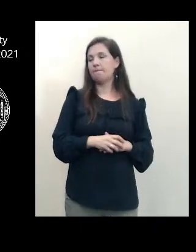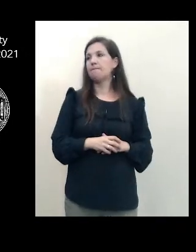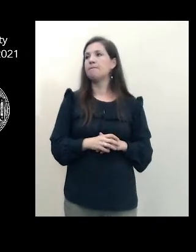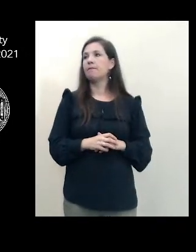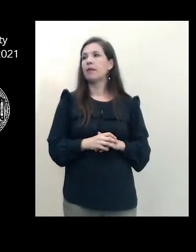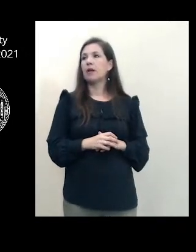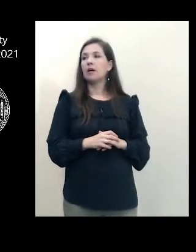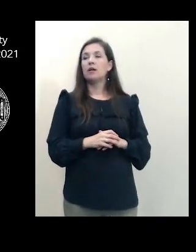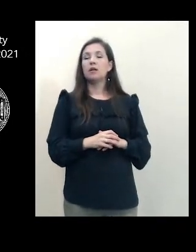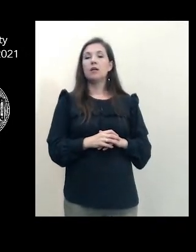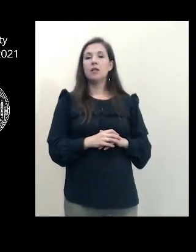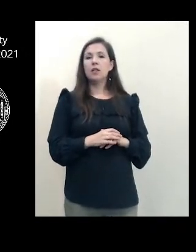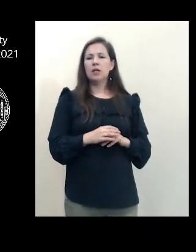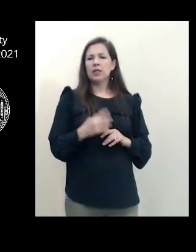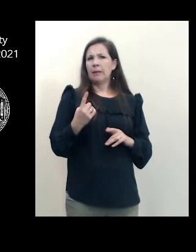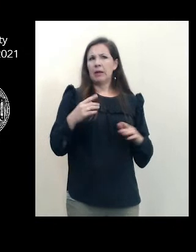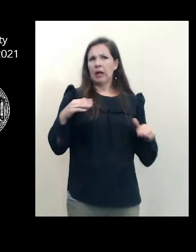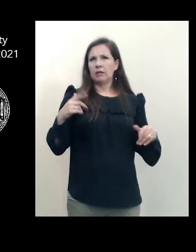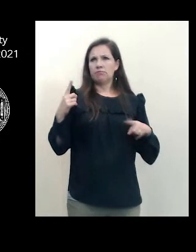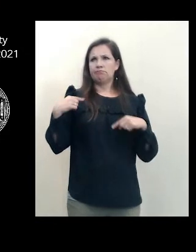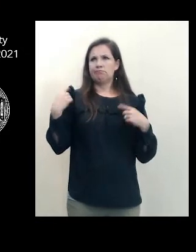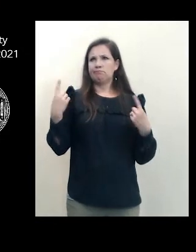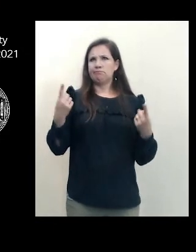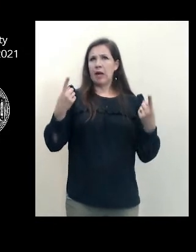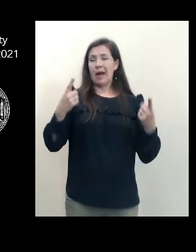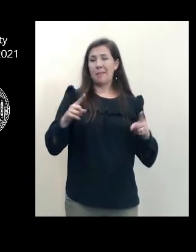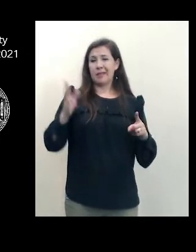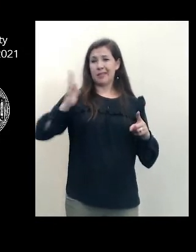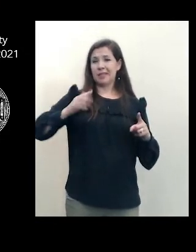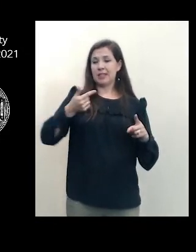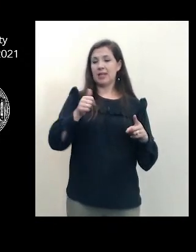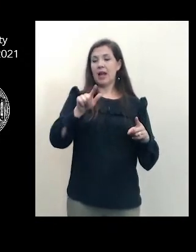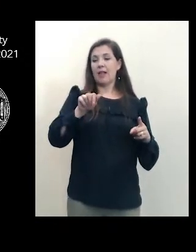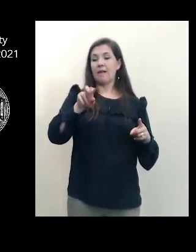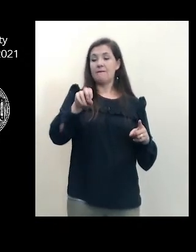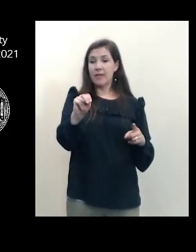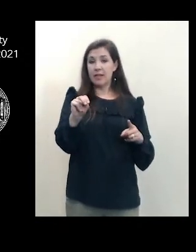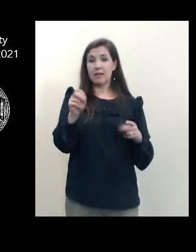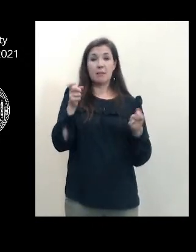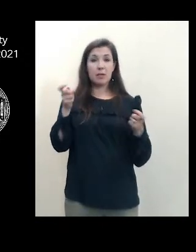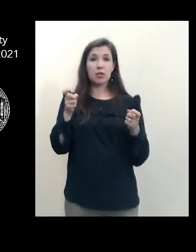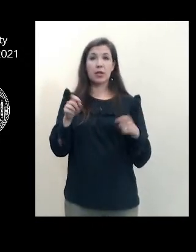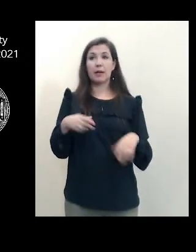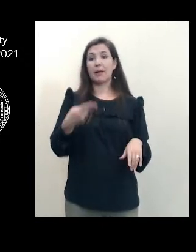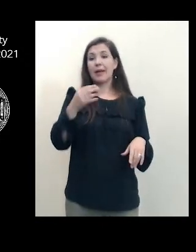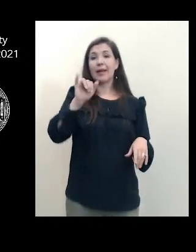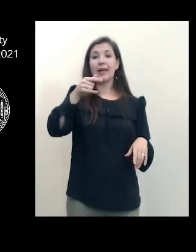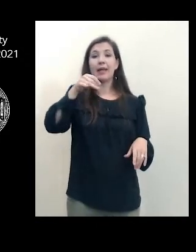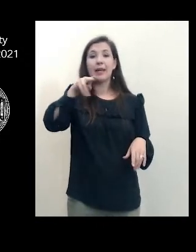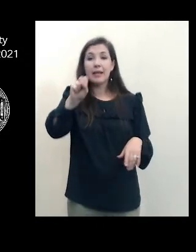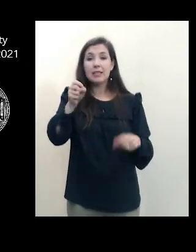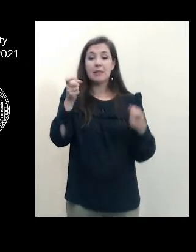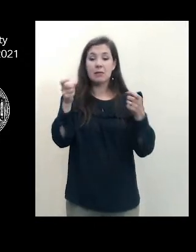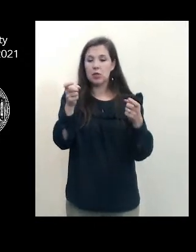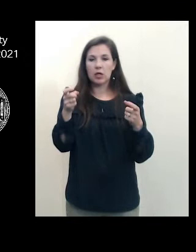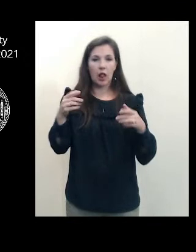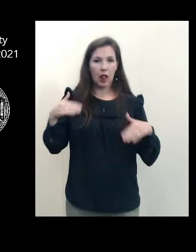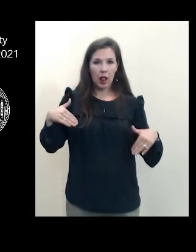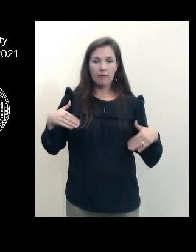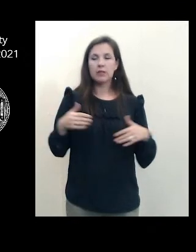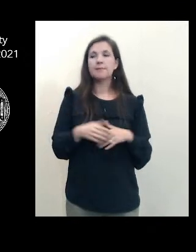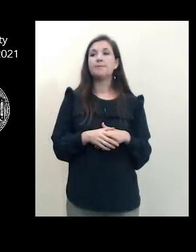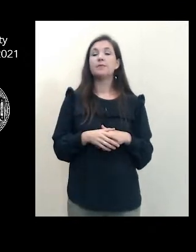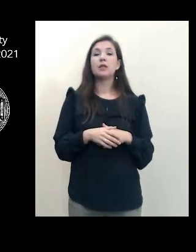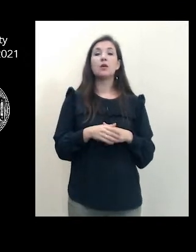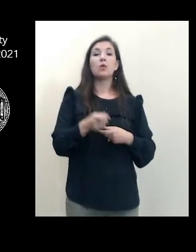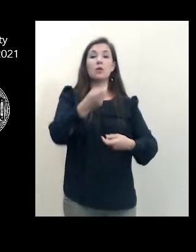done, we think, since at least the Gallivan administration and maybe the Thomas Higgins administration, is we're restoring the Chief